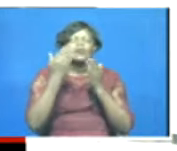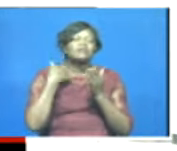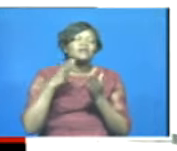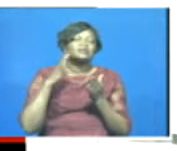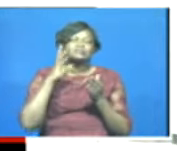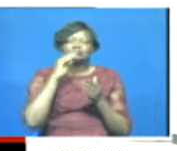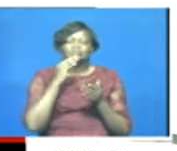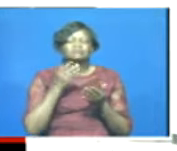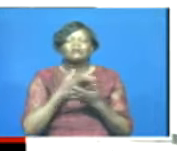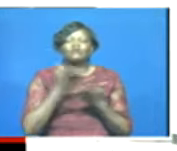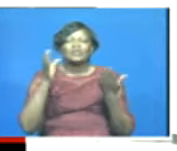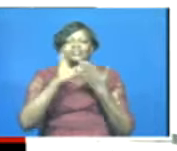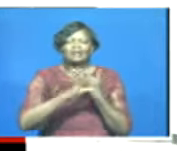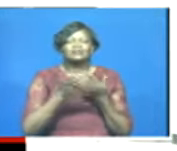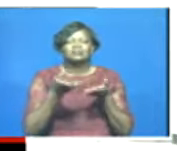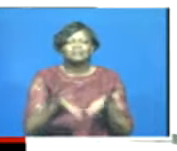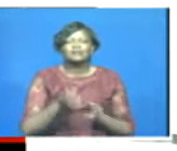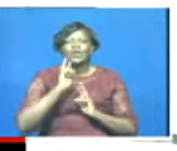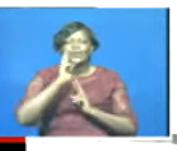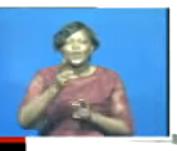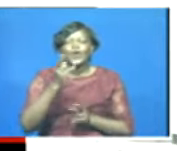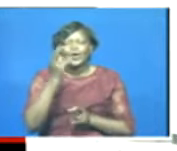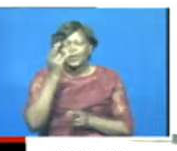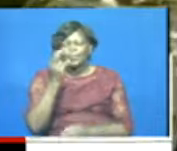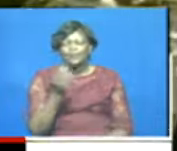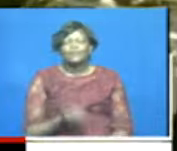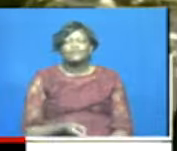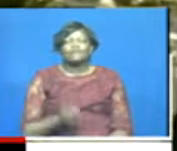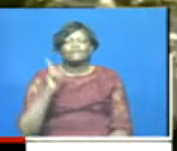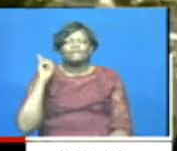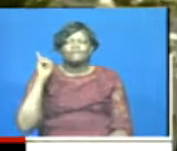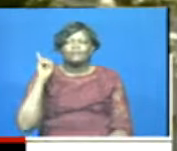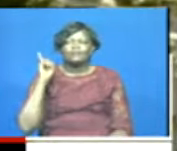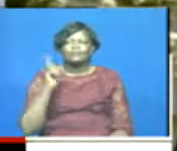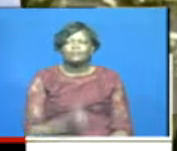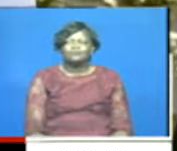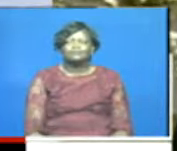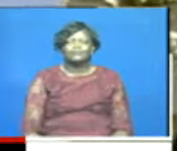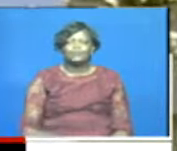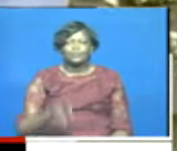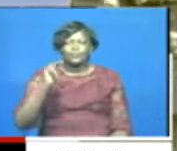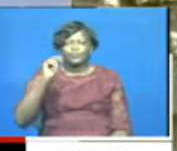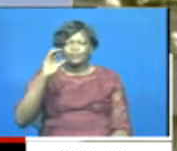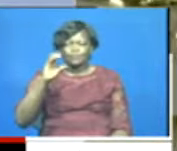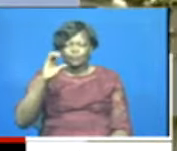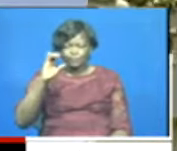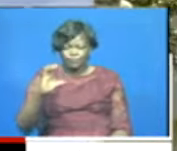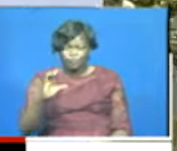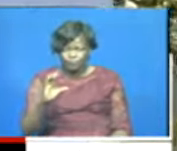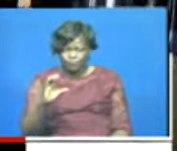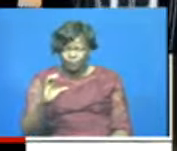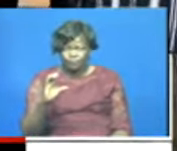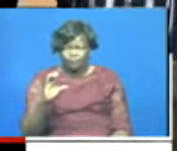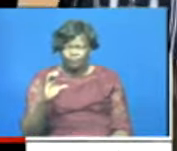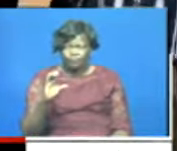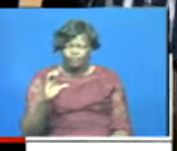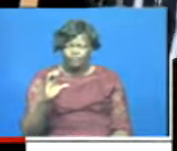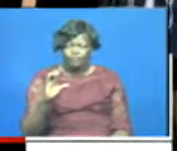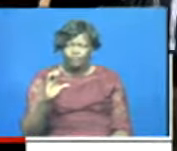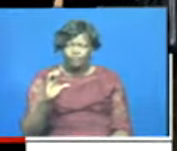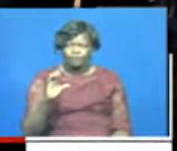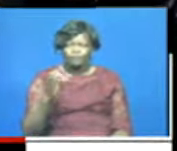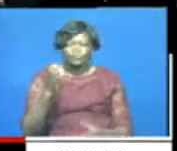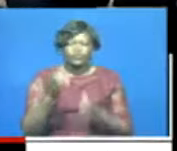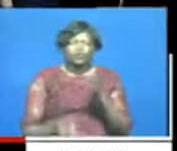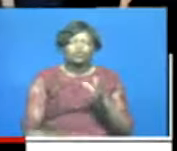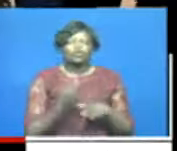the country. Here is that report by Sofina Chiangoma. The National Cohesion and Integration Commission launched a